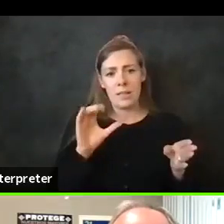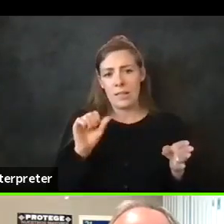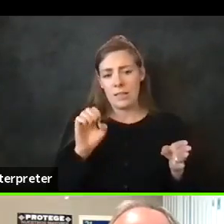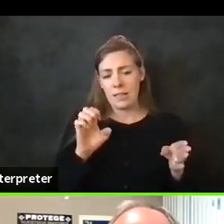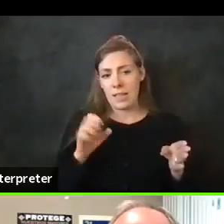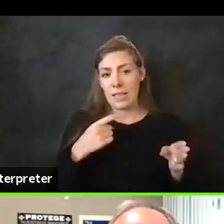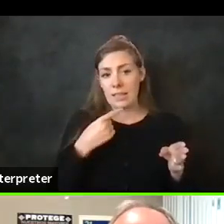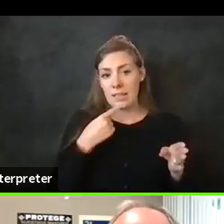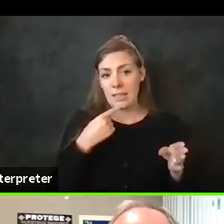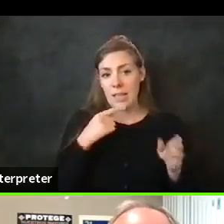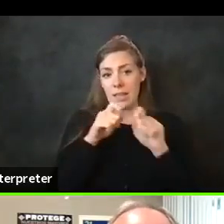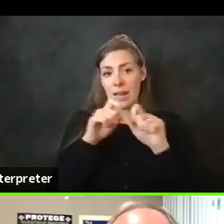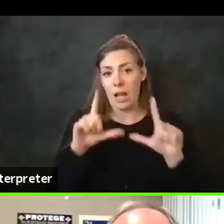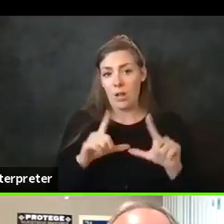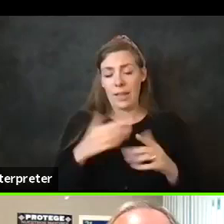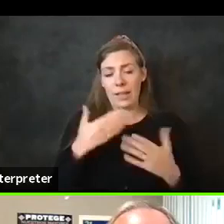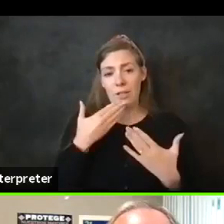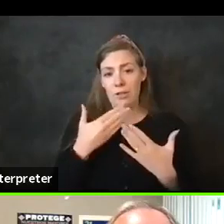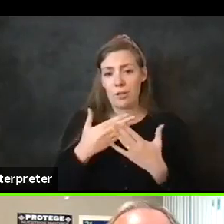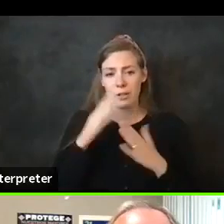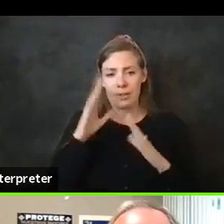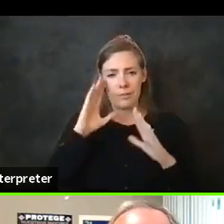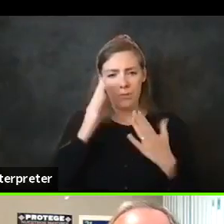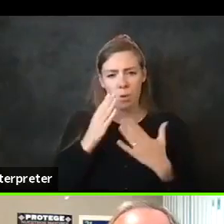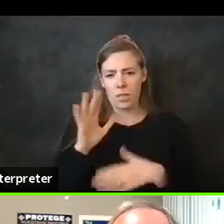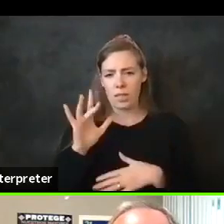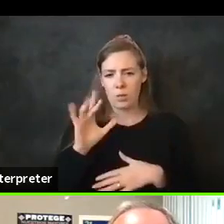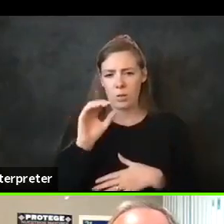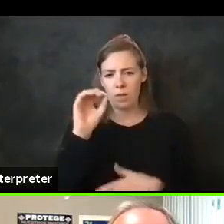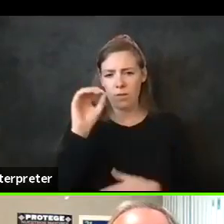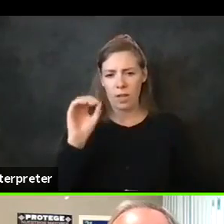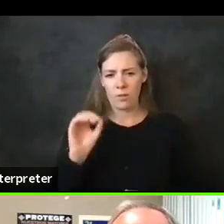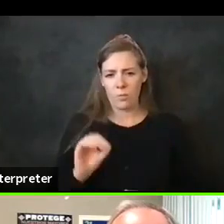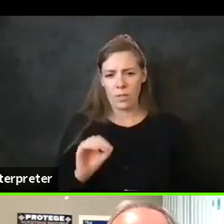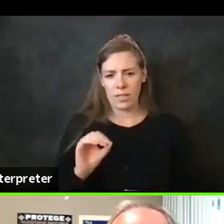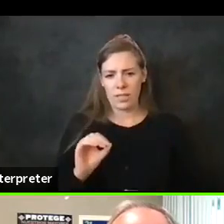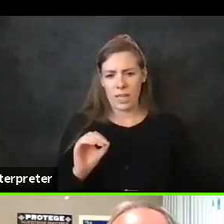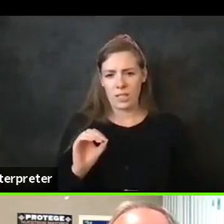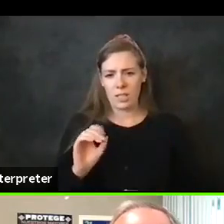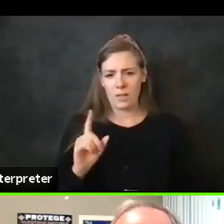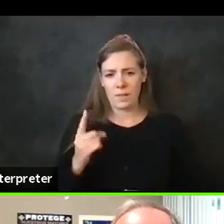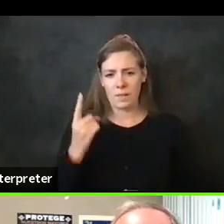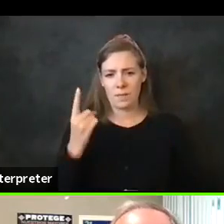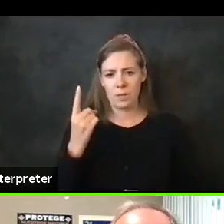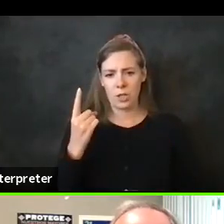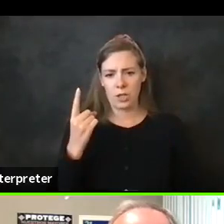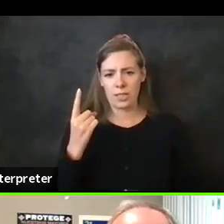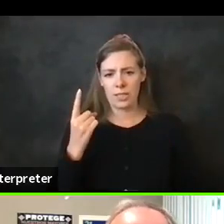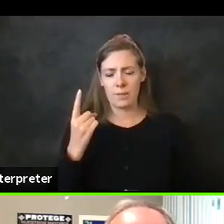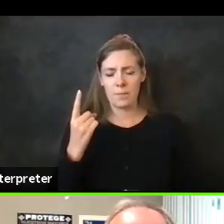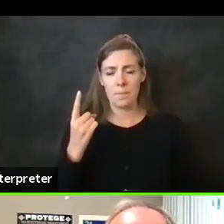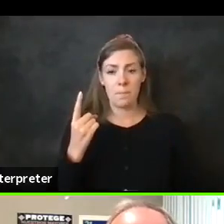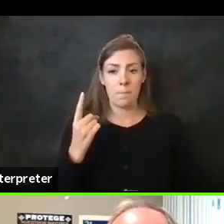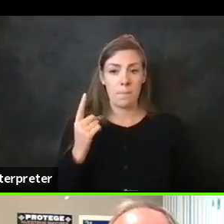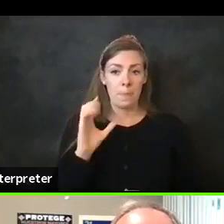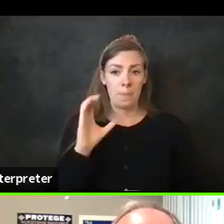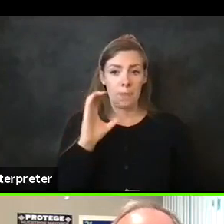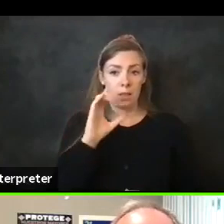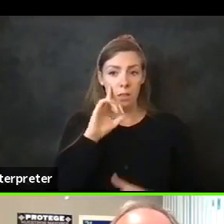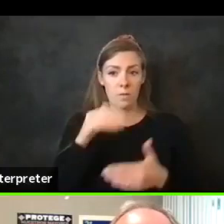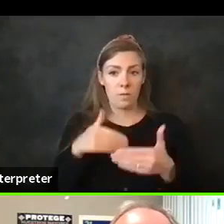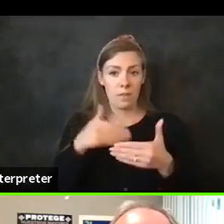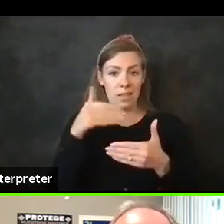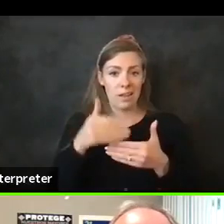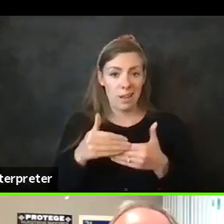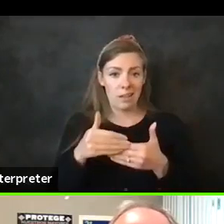good. Go for that 25% first. Look for that next 25% in the next couple of